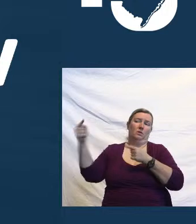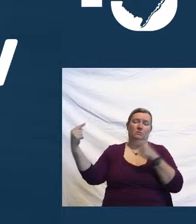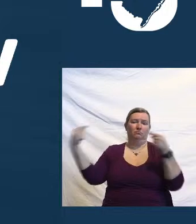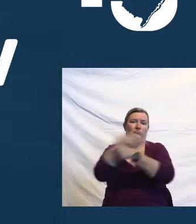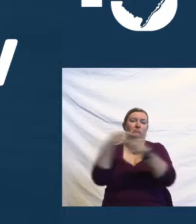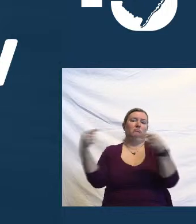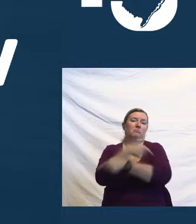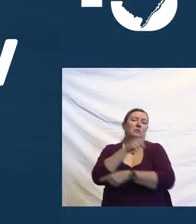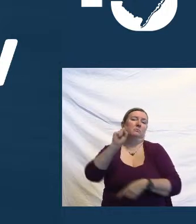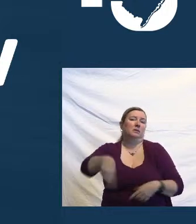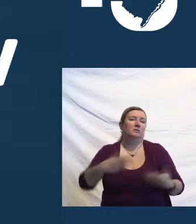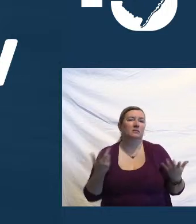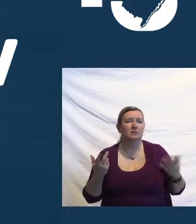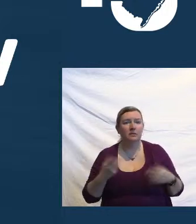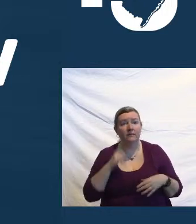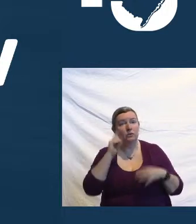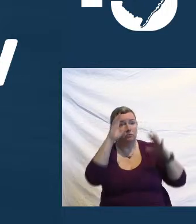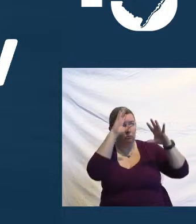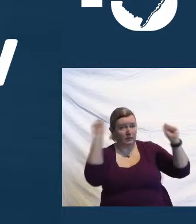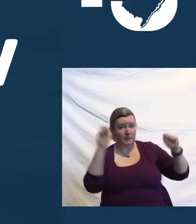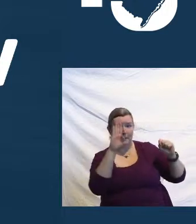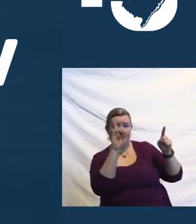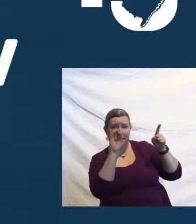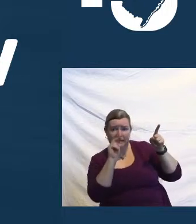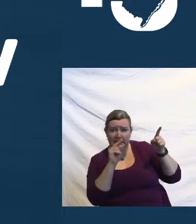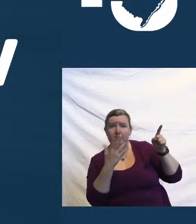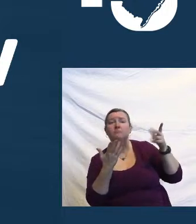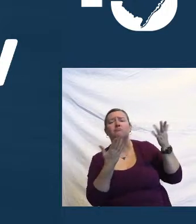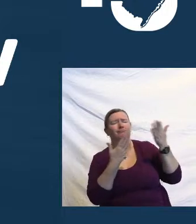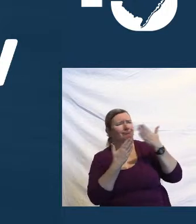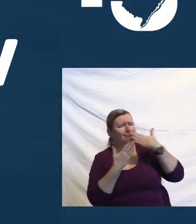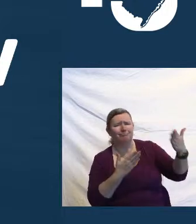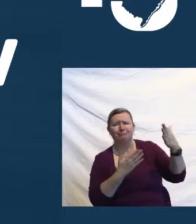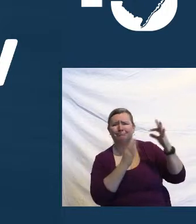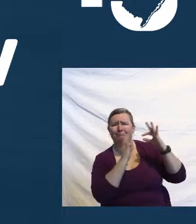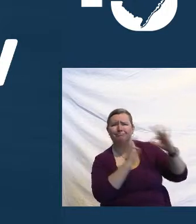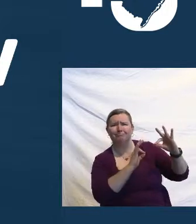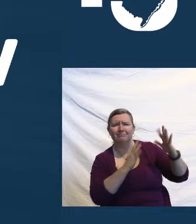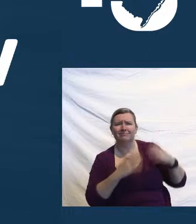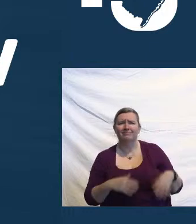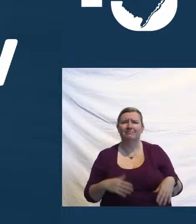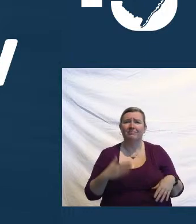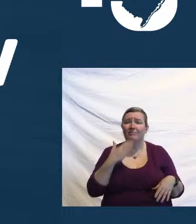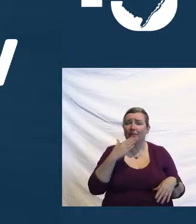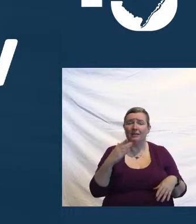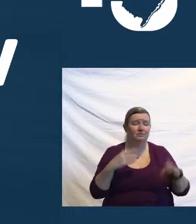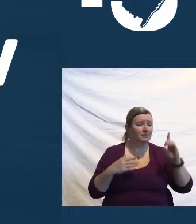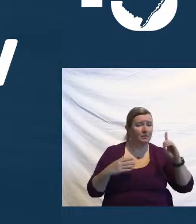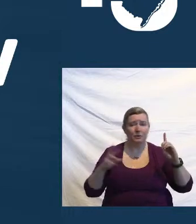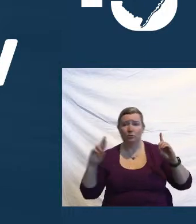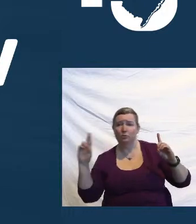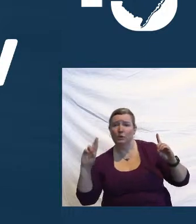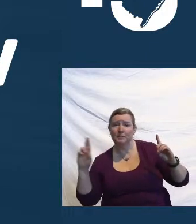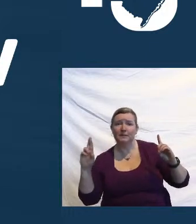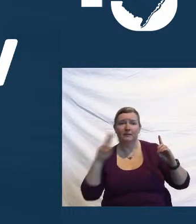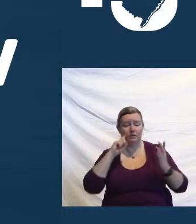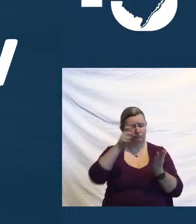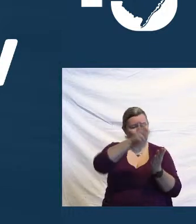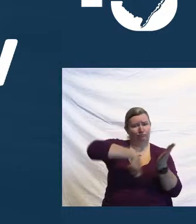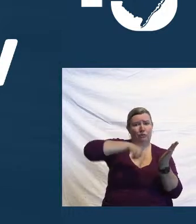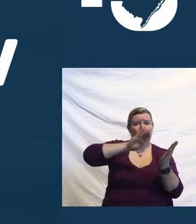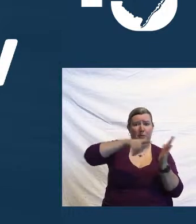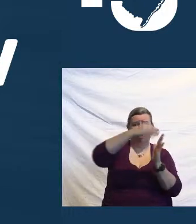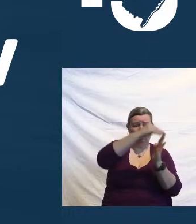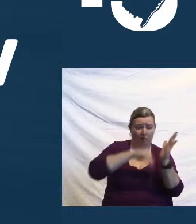done. And again, I thank our delegation, Democrats and Republicans, who helped write it and support it. And at the